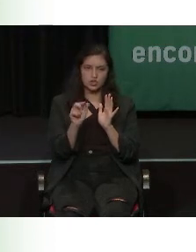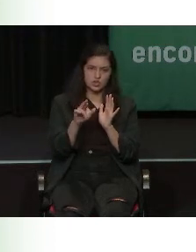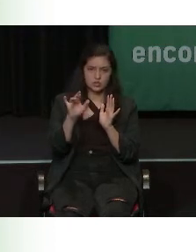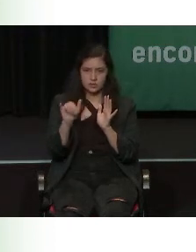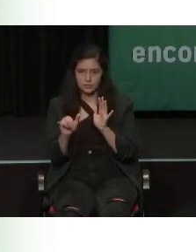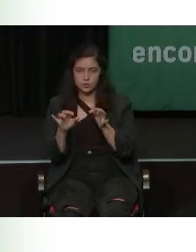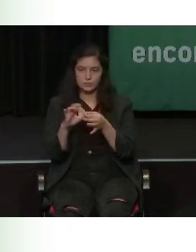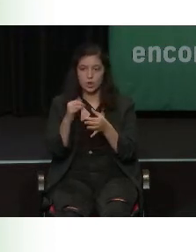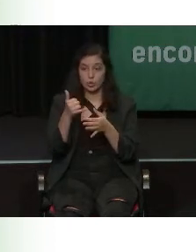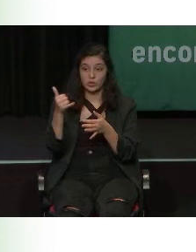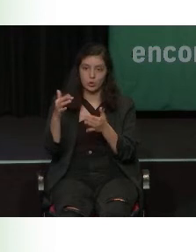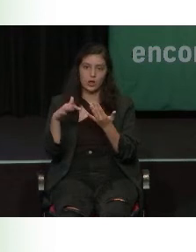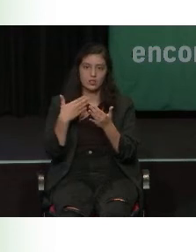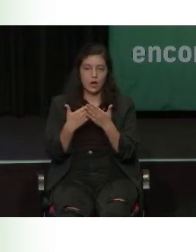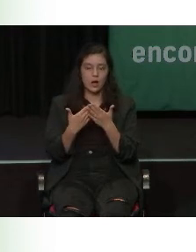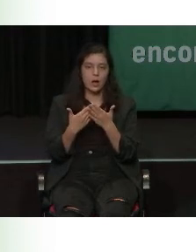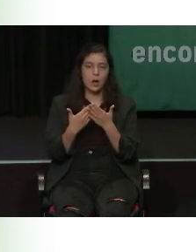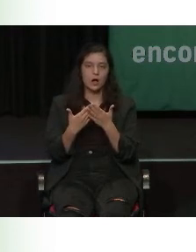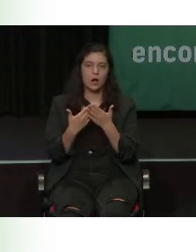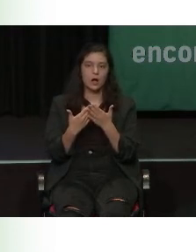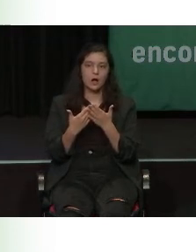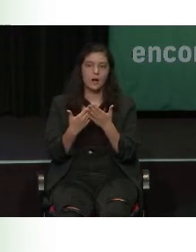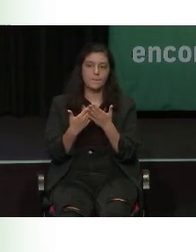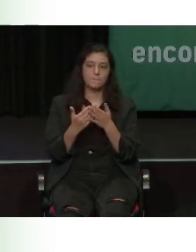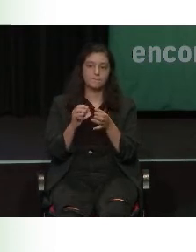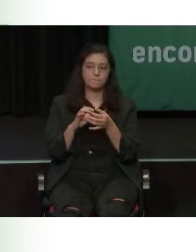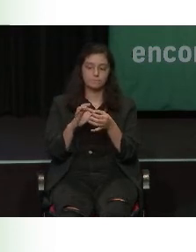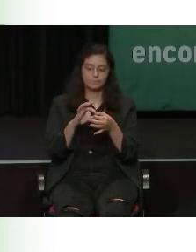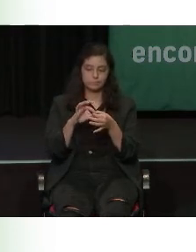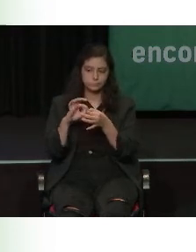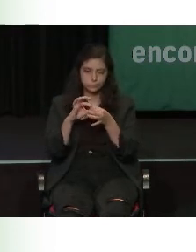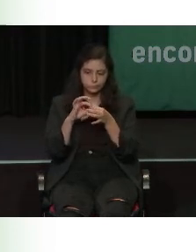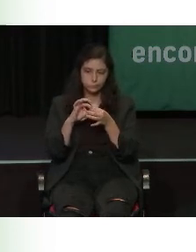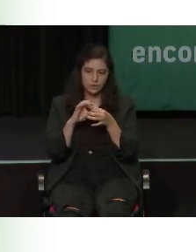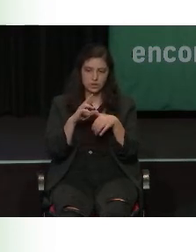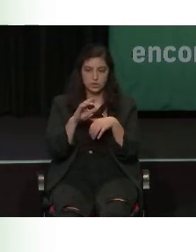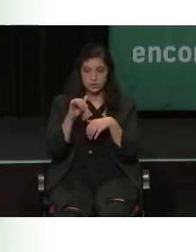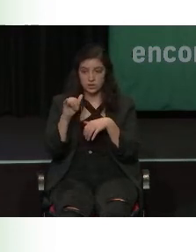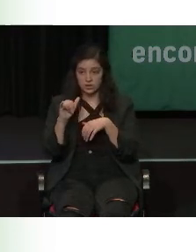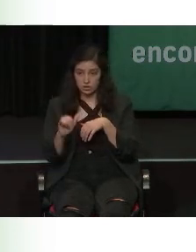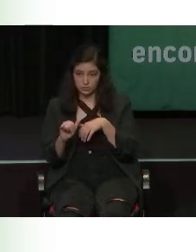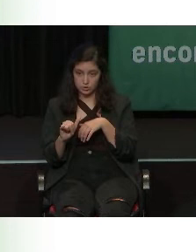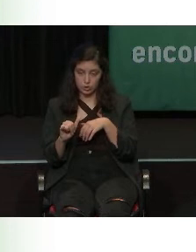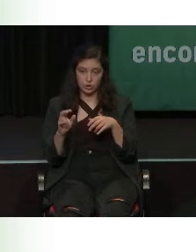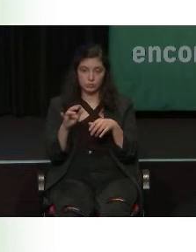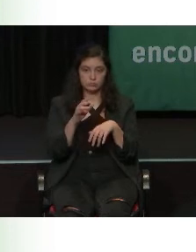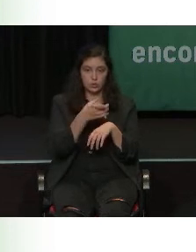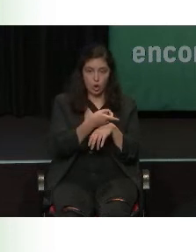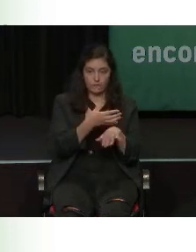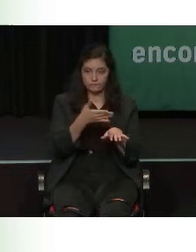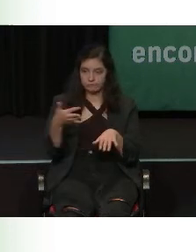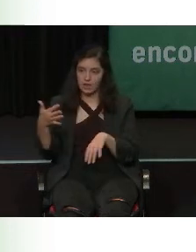22, actually resulted from this reciprocal translocation between chromosome 9 and chromosome